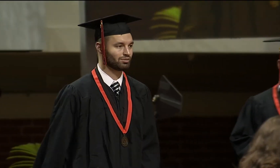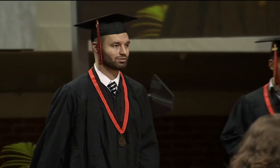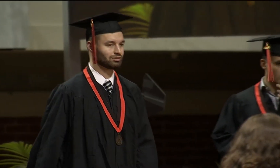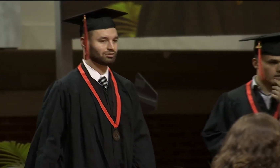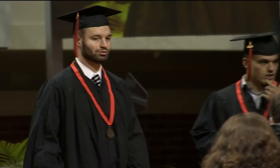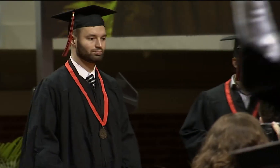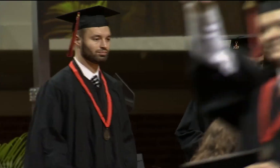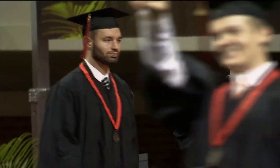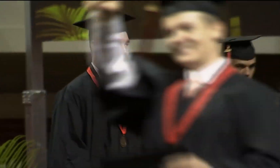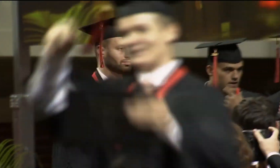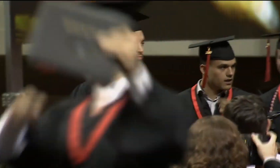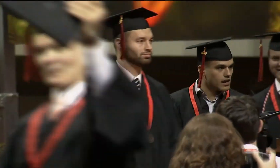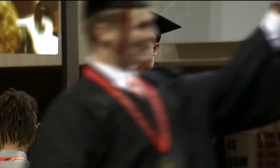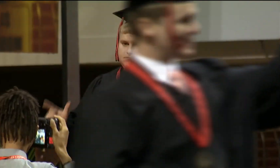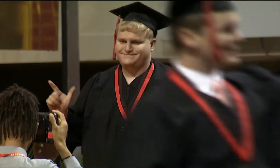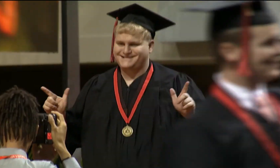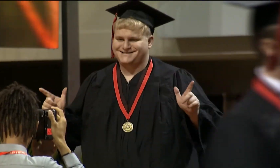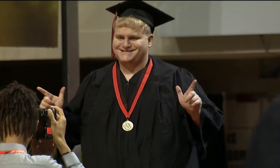Ryan Sean Brown.